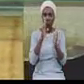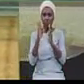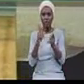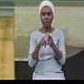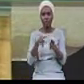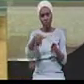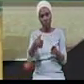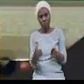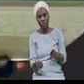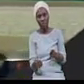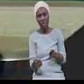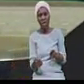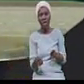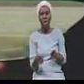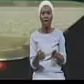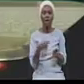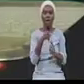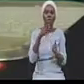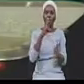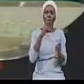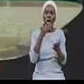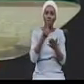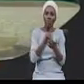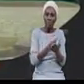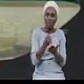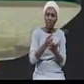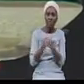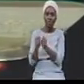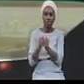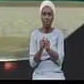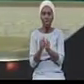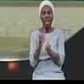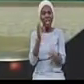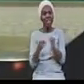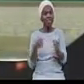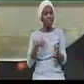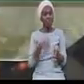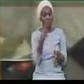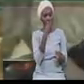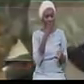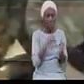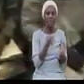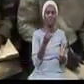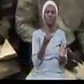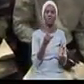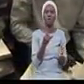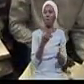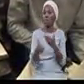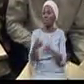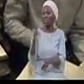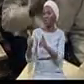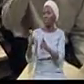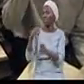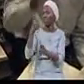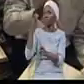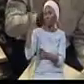the people of the world, whatever they are saying, they do not have the final say. We have the final